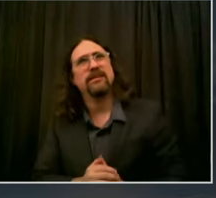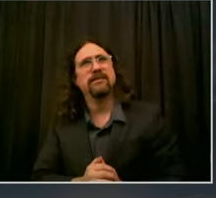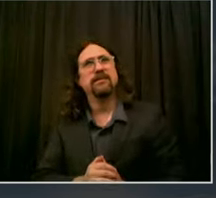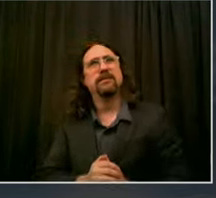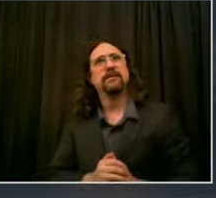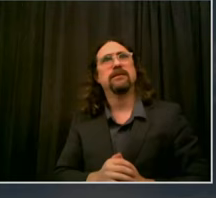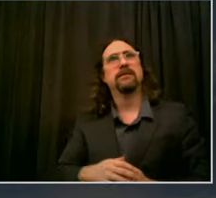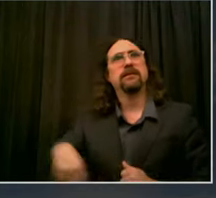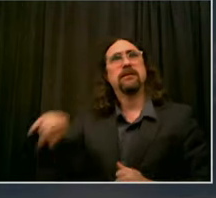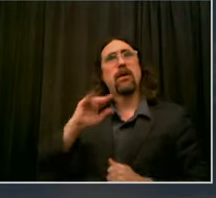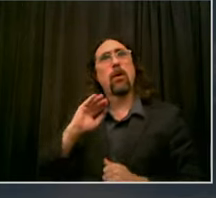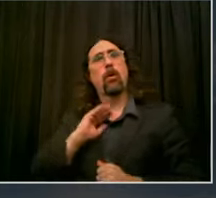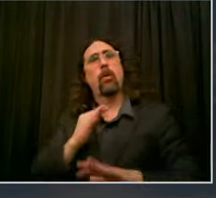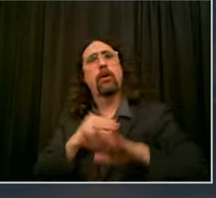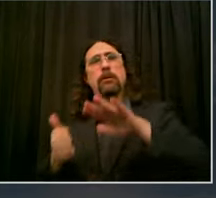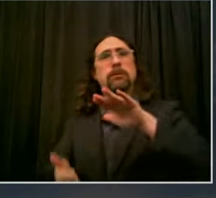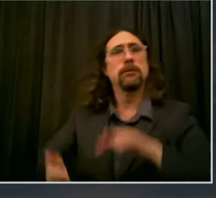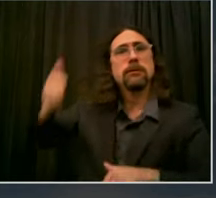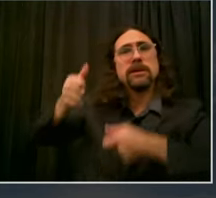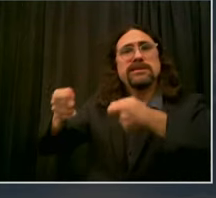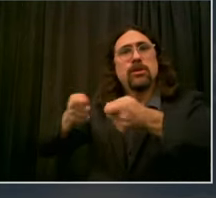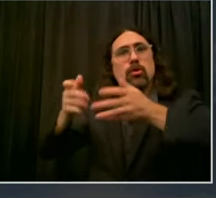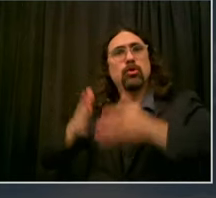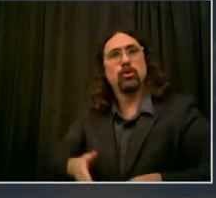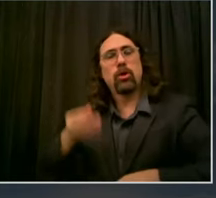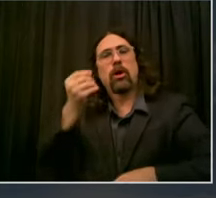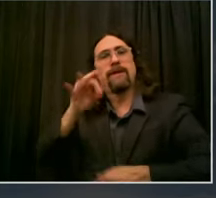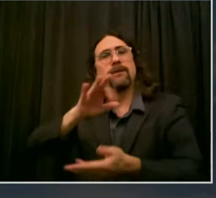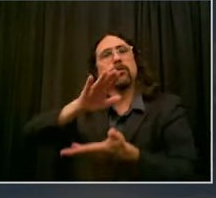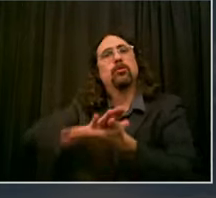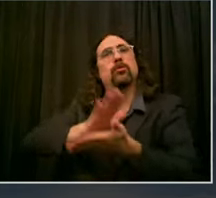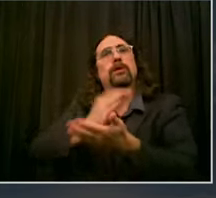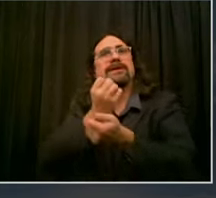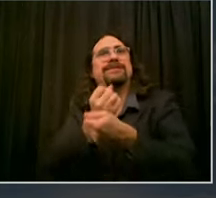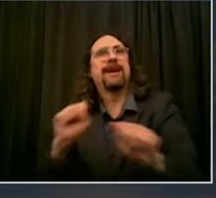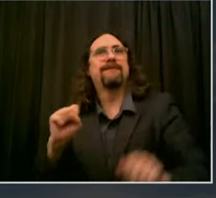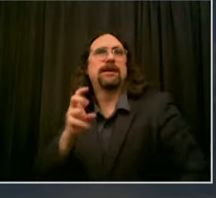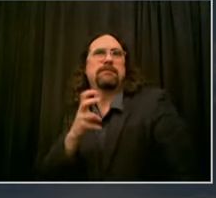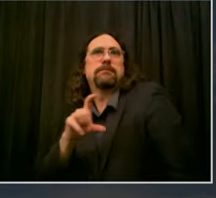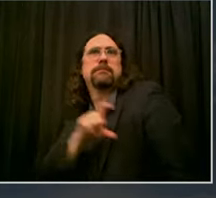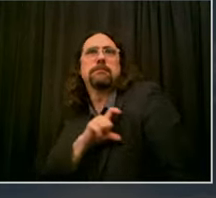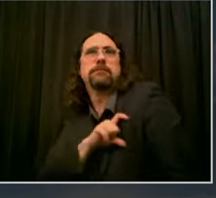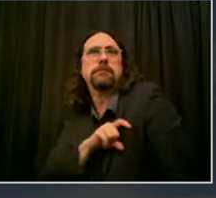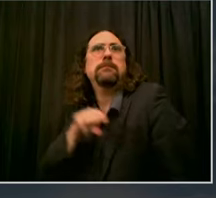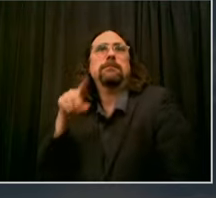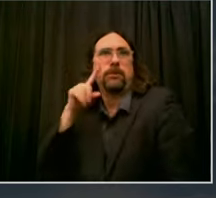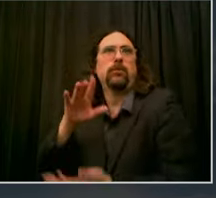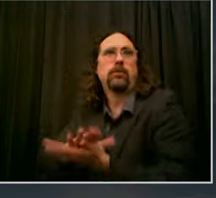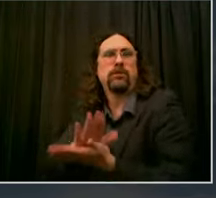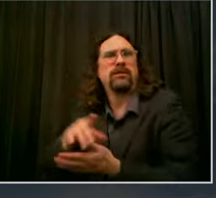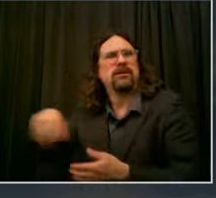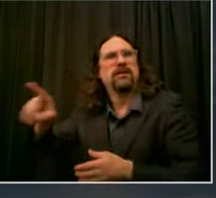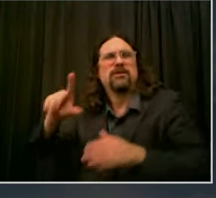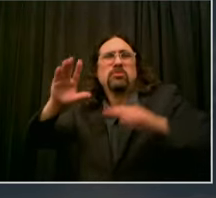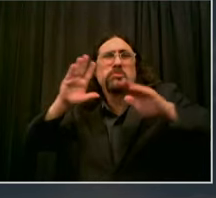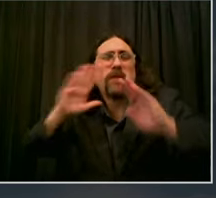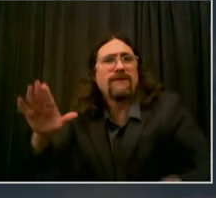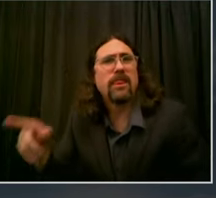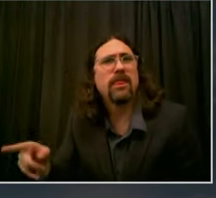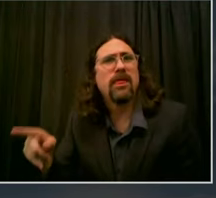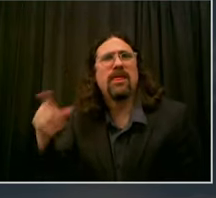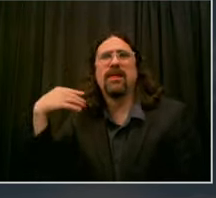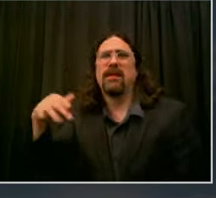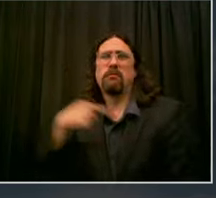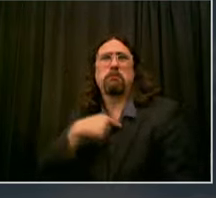And right, literally week one of the pandemic, we had 100 youth coordination officers selectively interviewed by